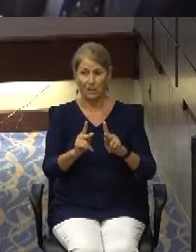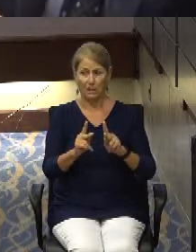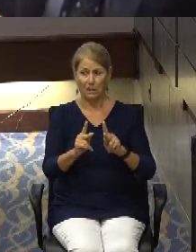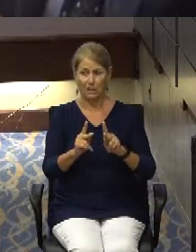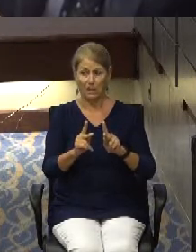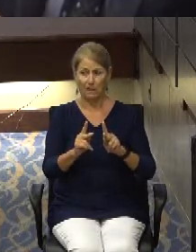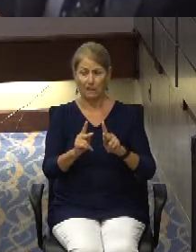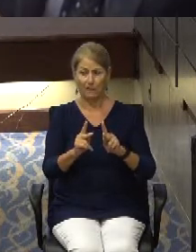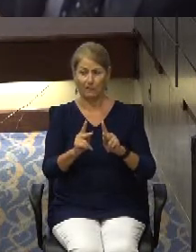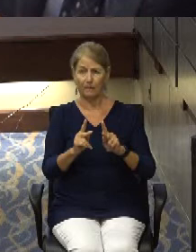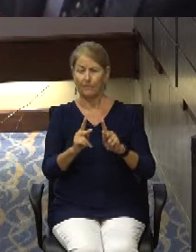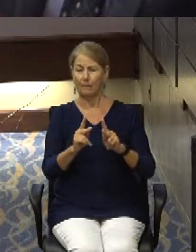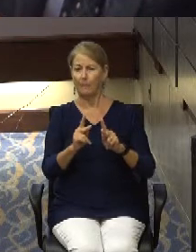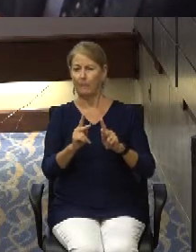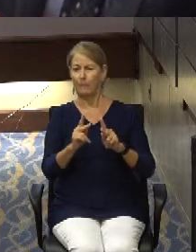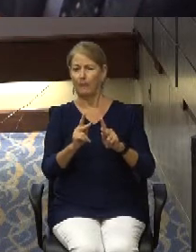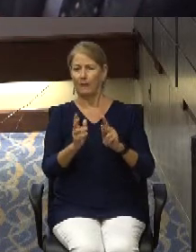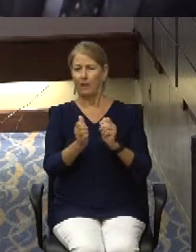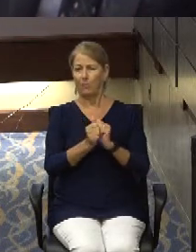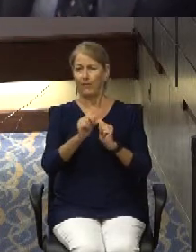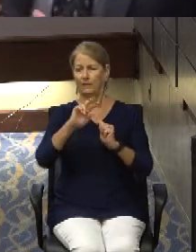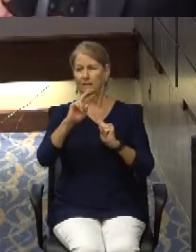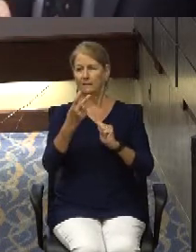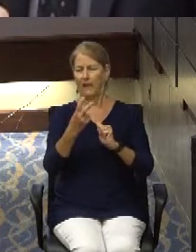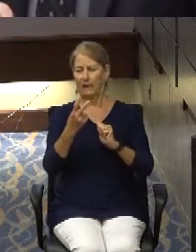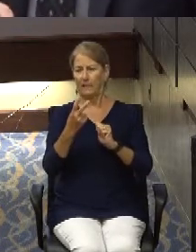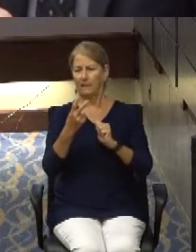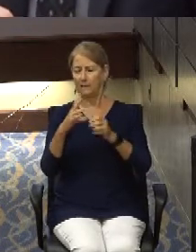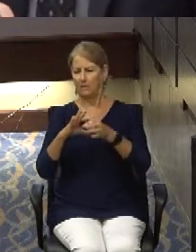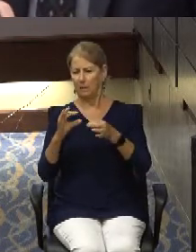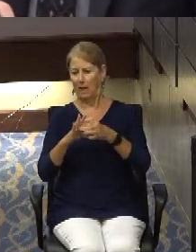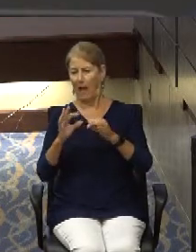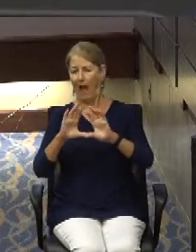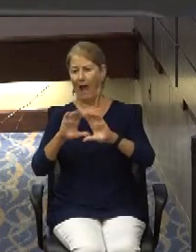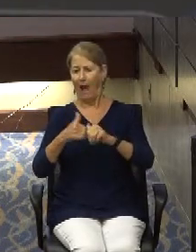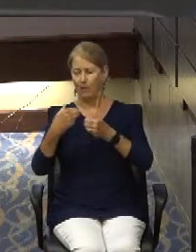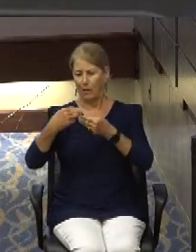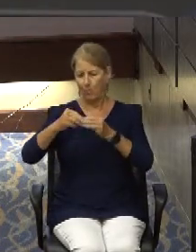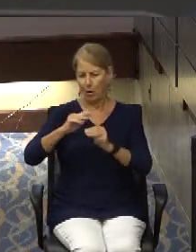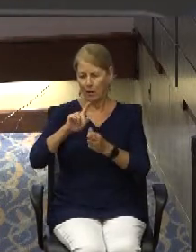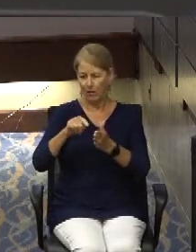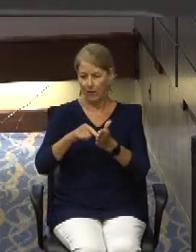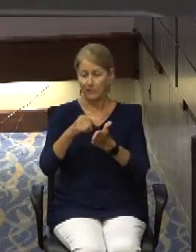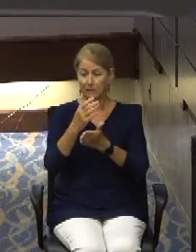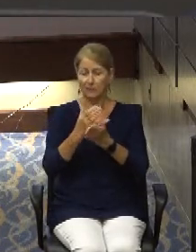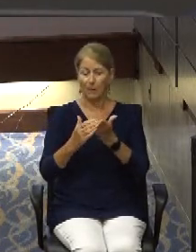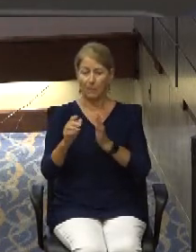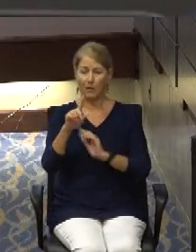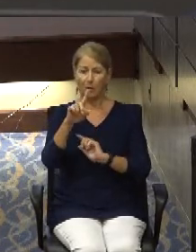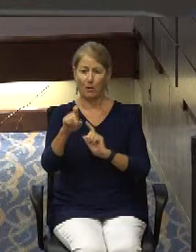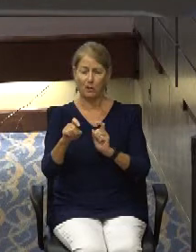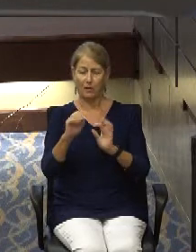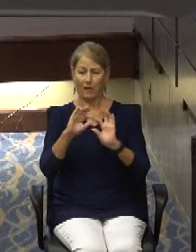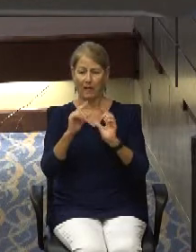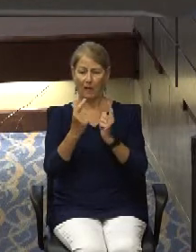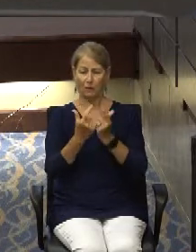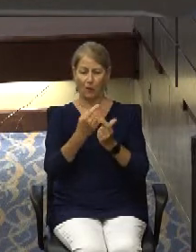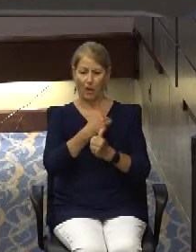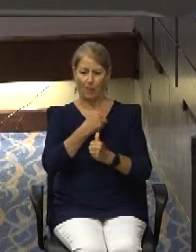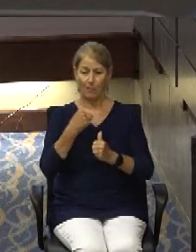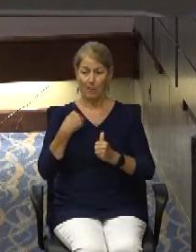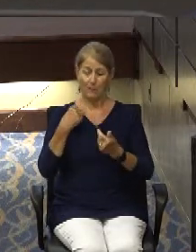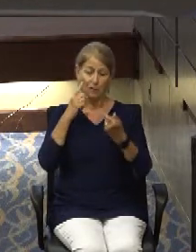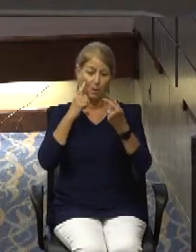us going with the second scenario is in how we market this. I think some of the questions that council members have raised of who are we